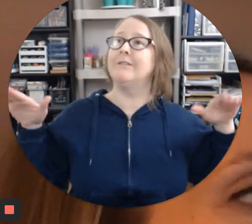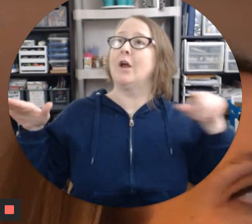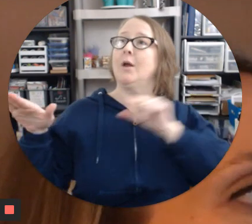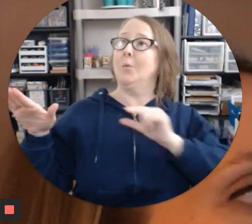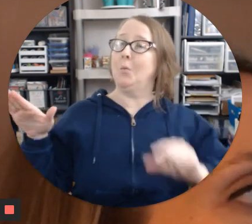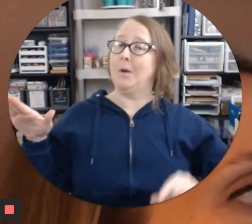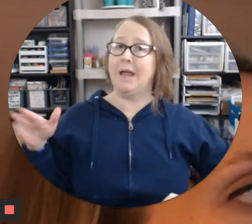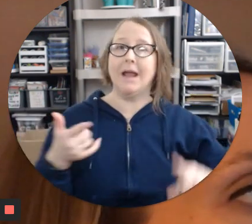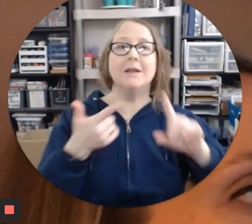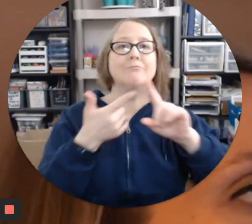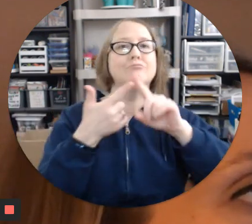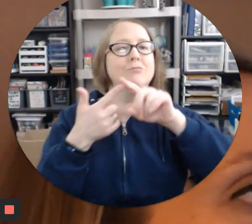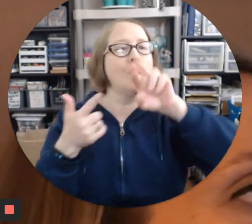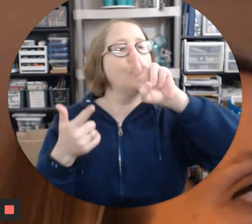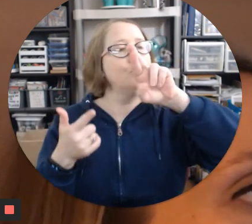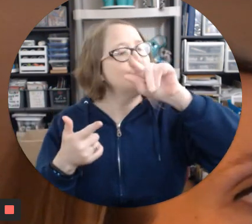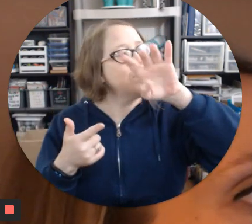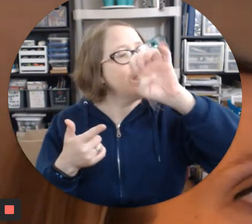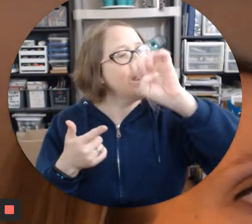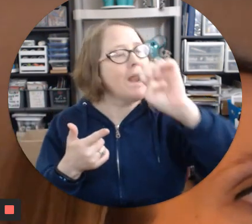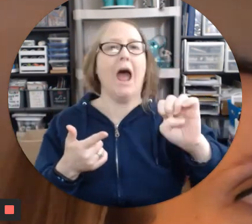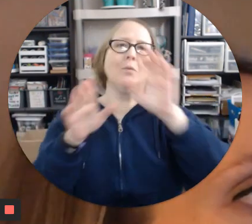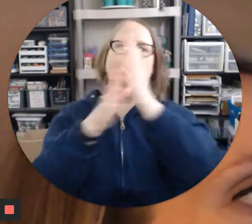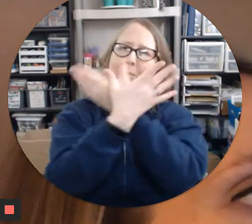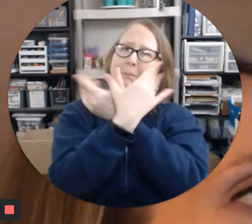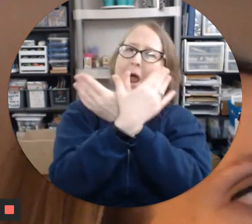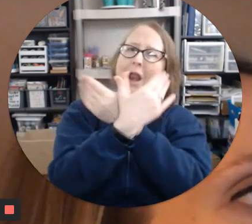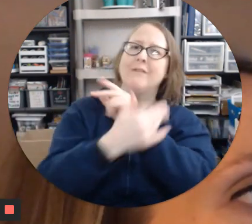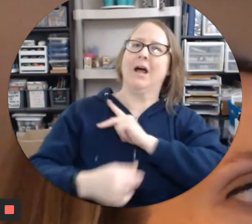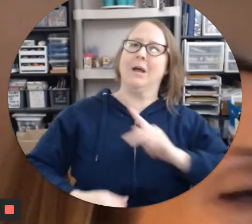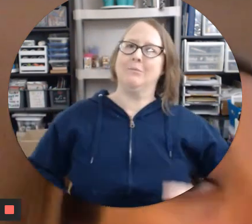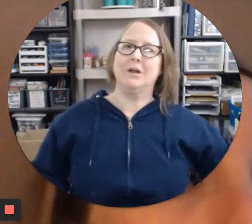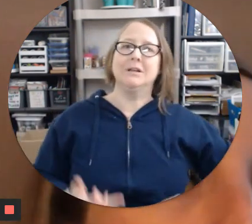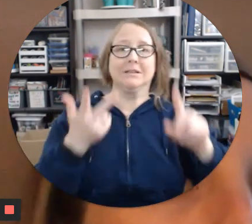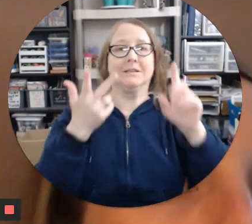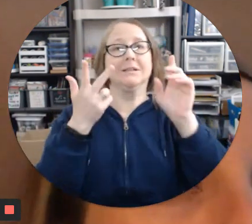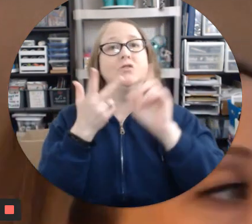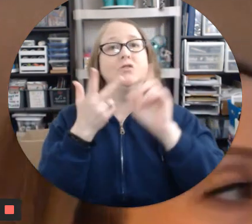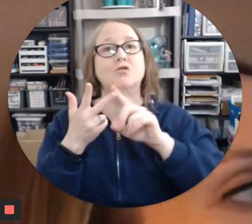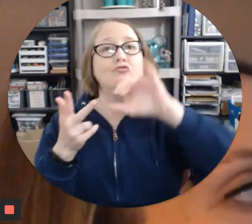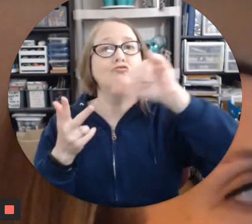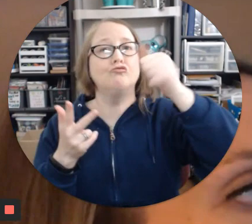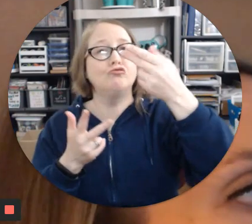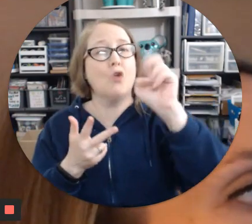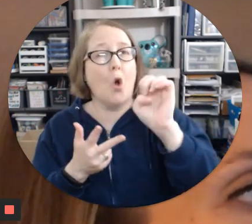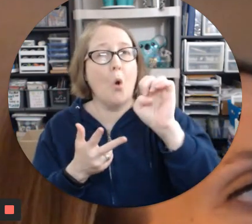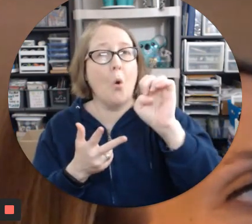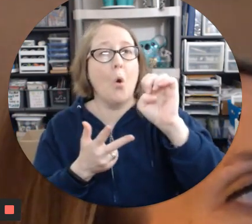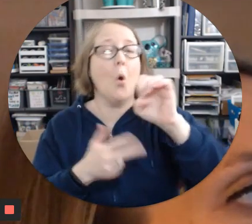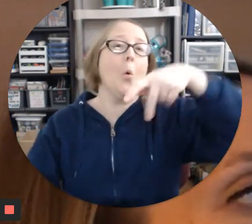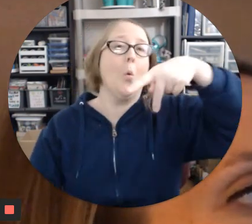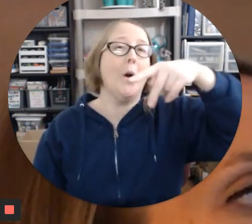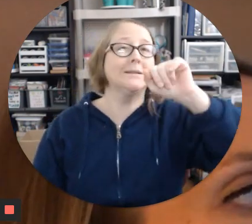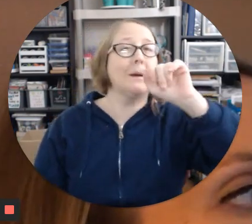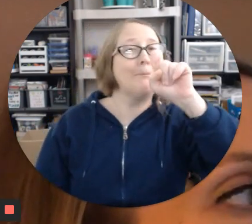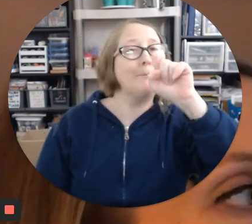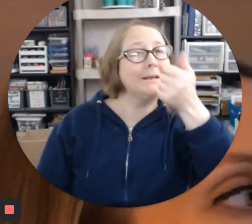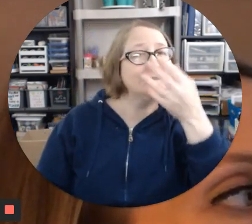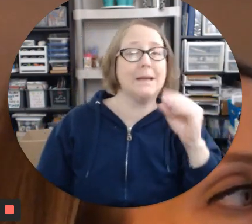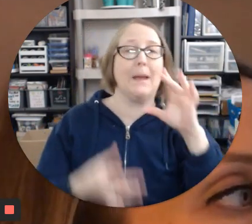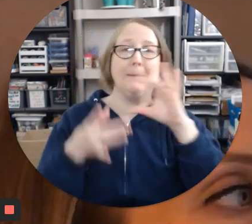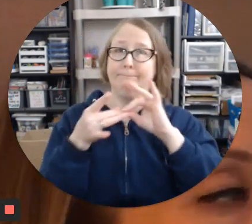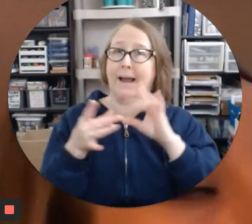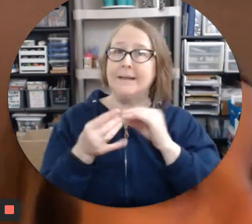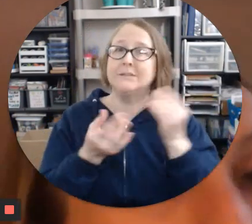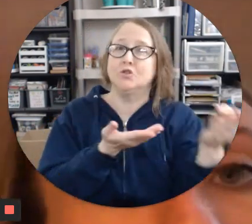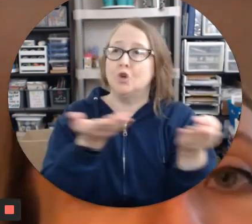chosen as the spiffy butterfly princess. Jo was chosen as the all-important pixie messenger. And